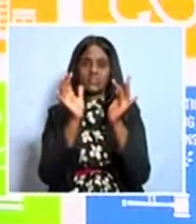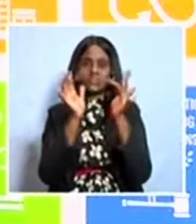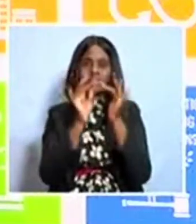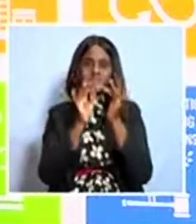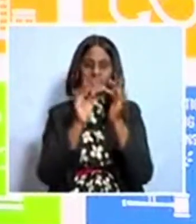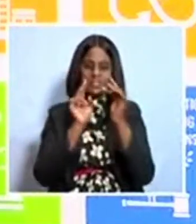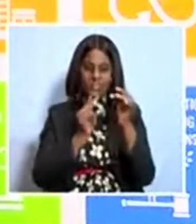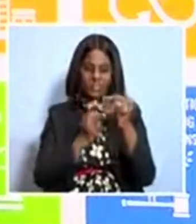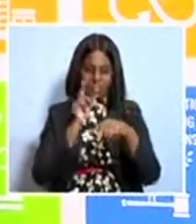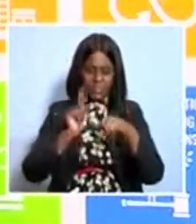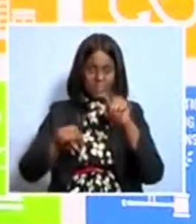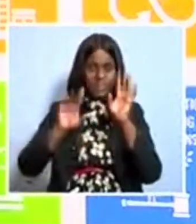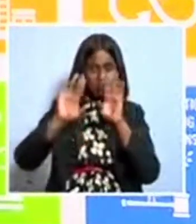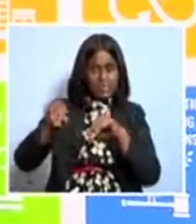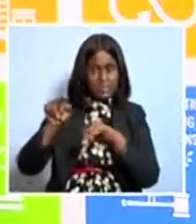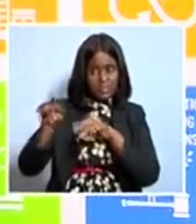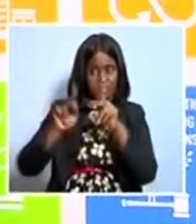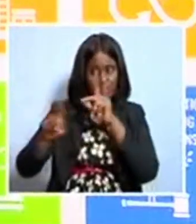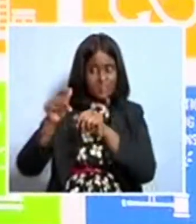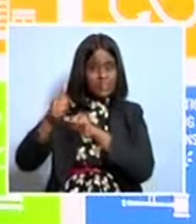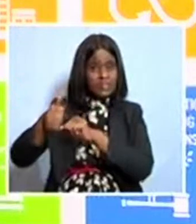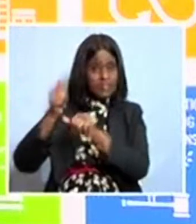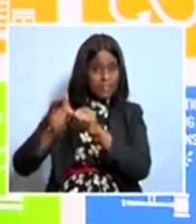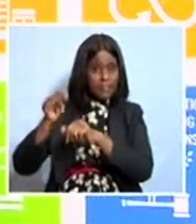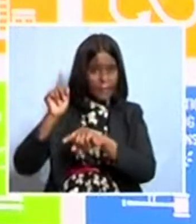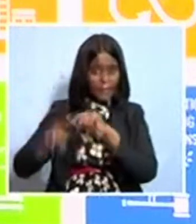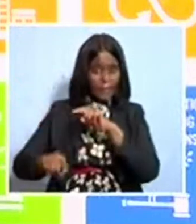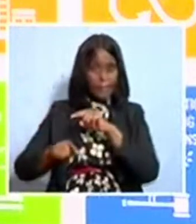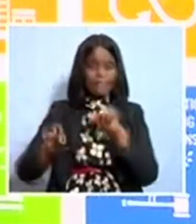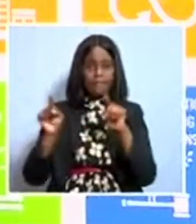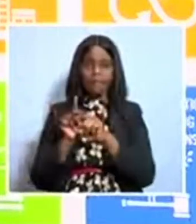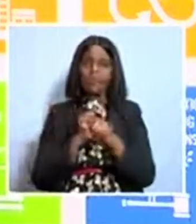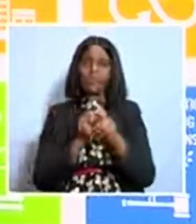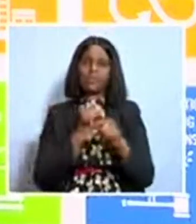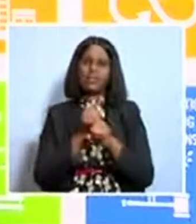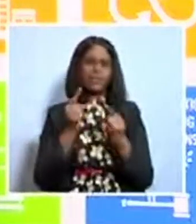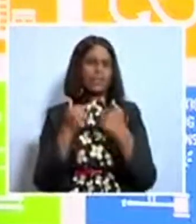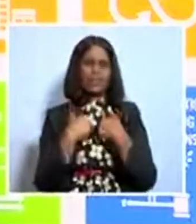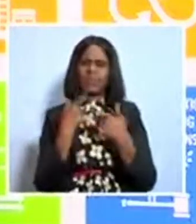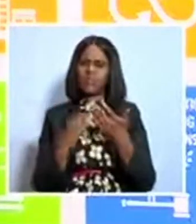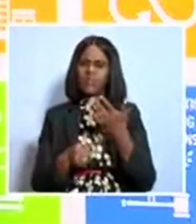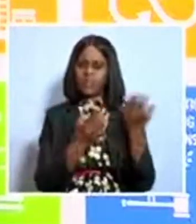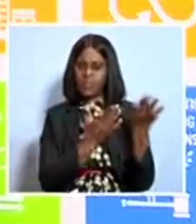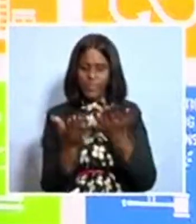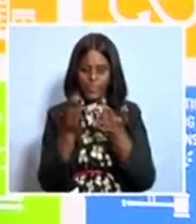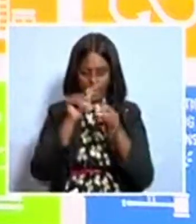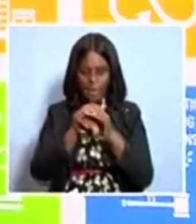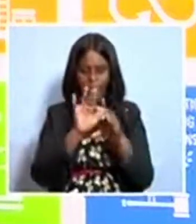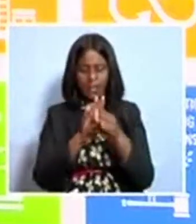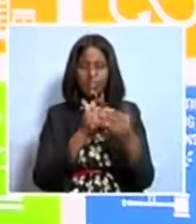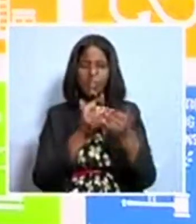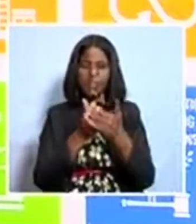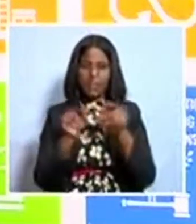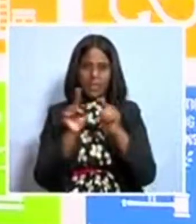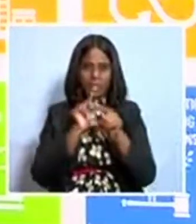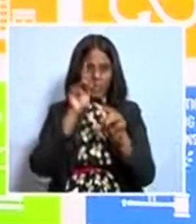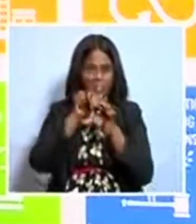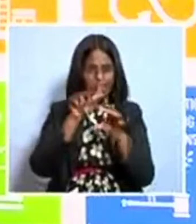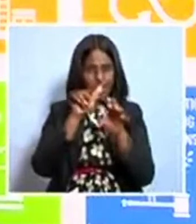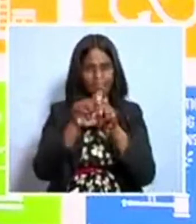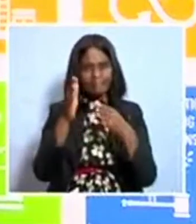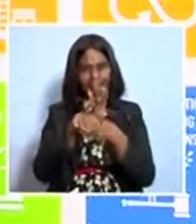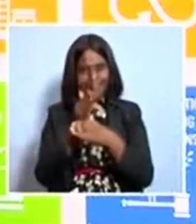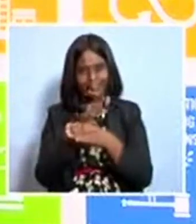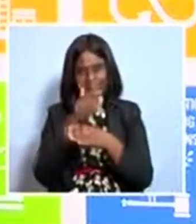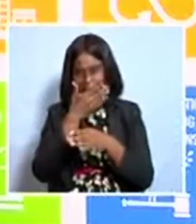we cannot leave these people behind. And we just have to bring them on board. So to participate in tenders,